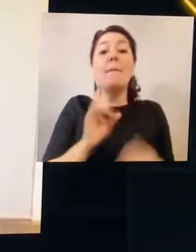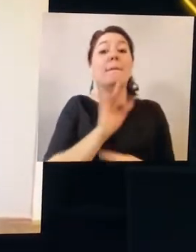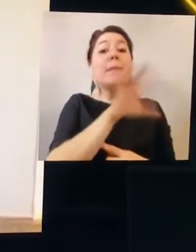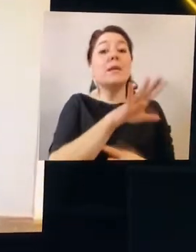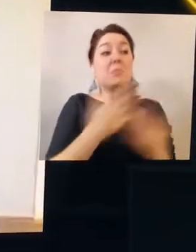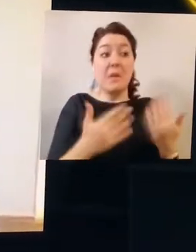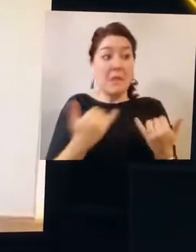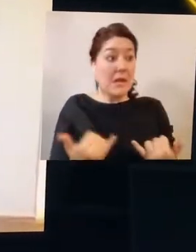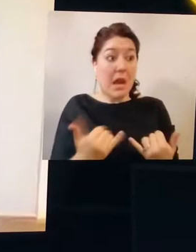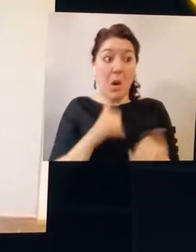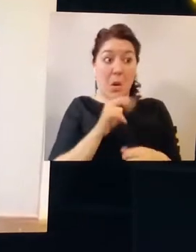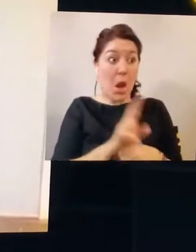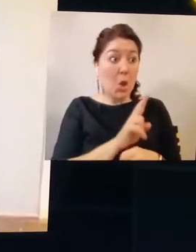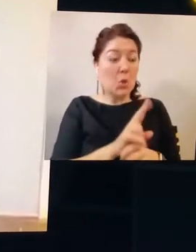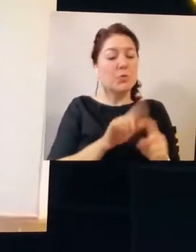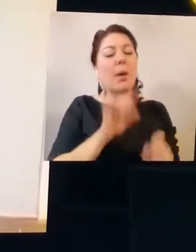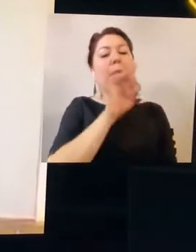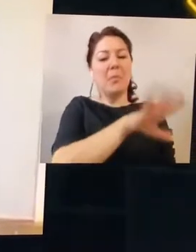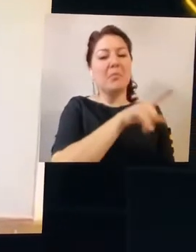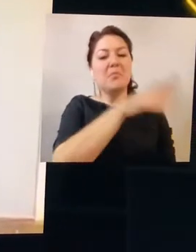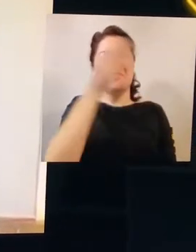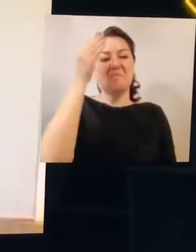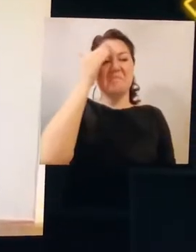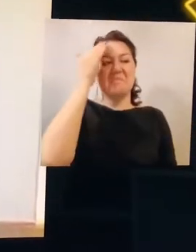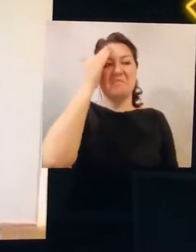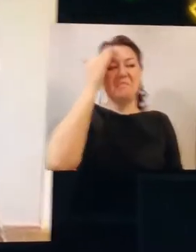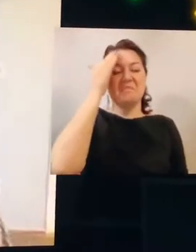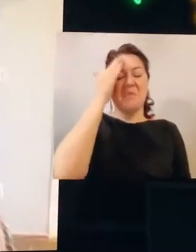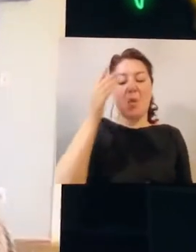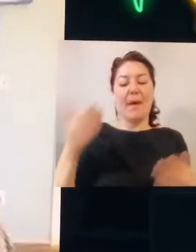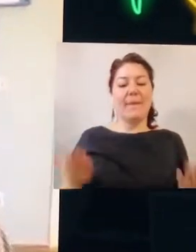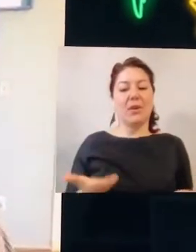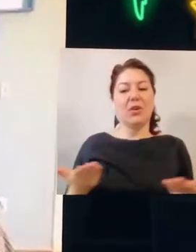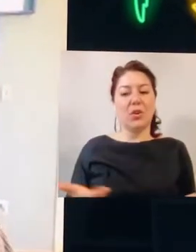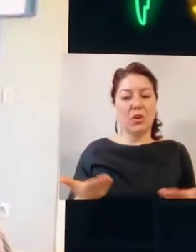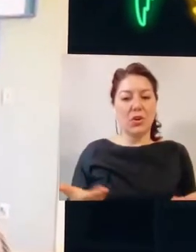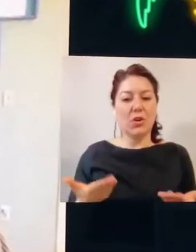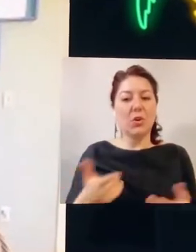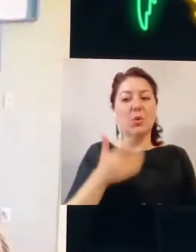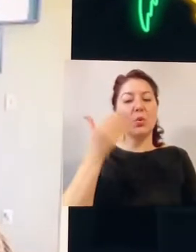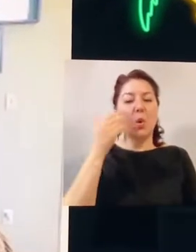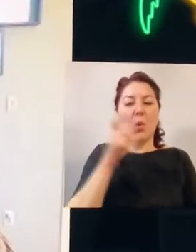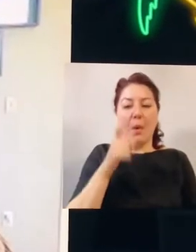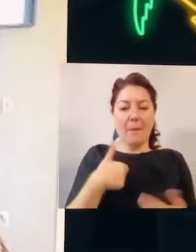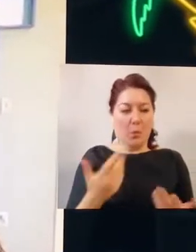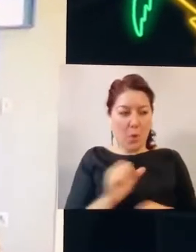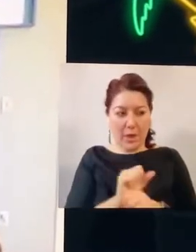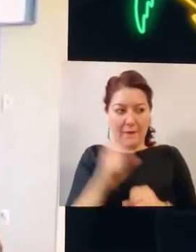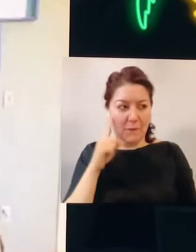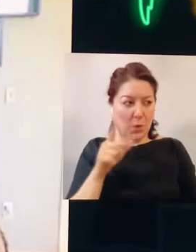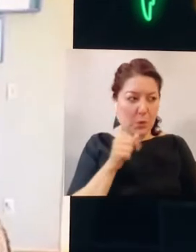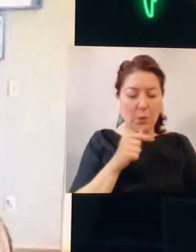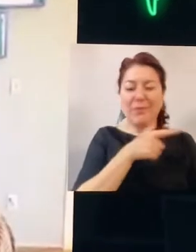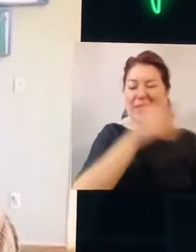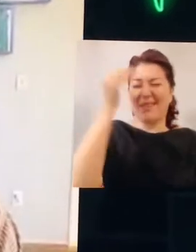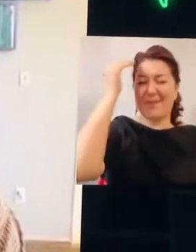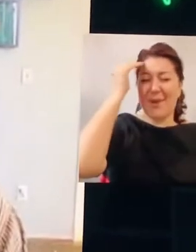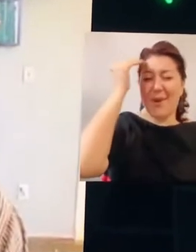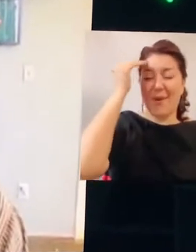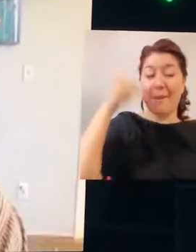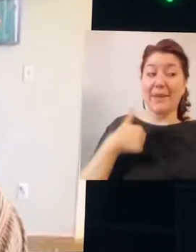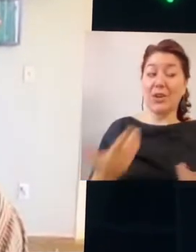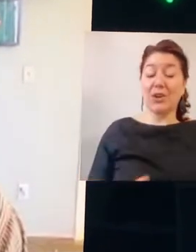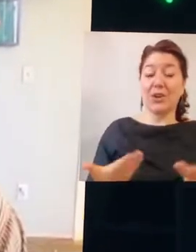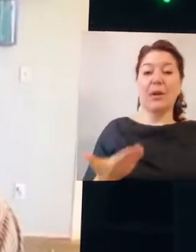the radar. They knew who I was. They knew who I was working for. And so they knew that maybe I'm not going to write about